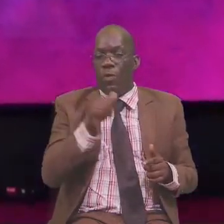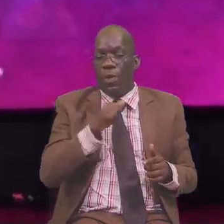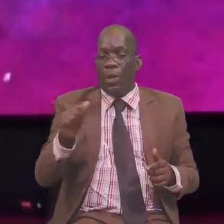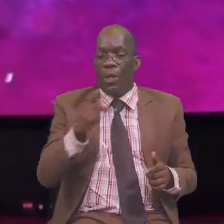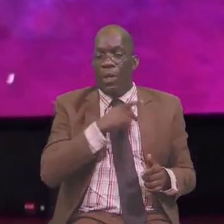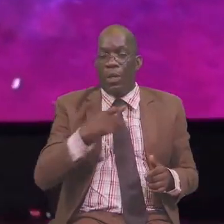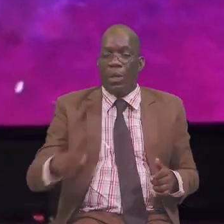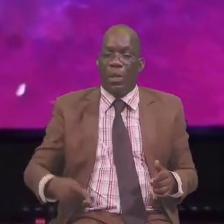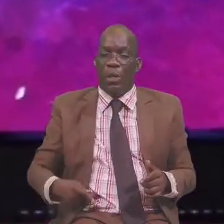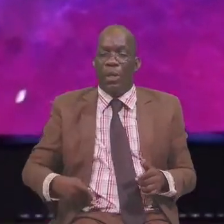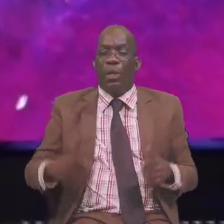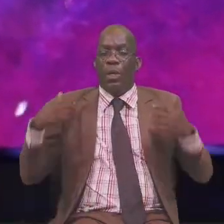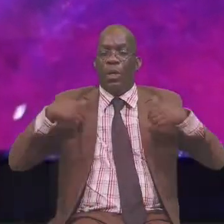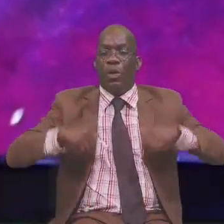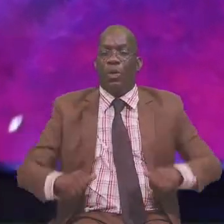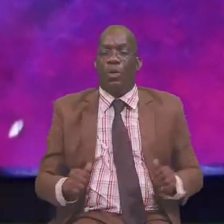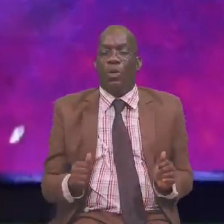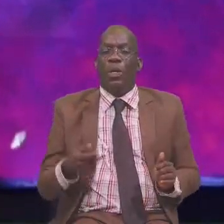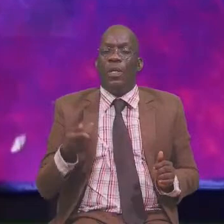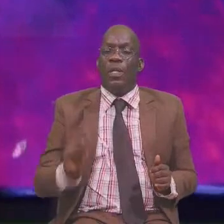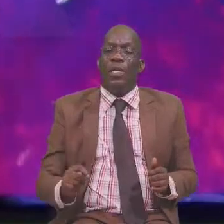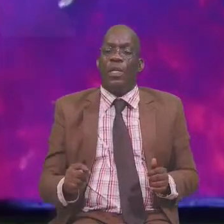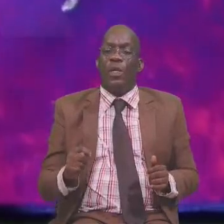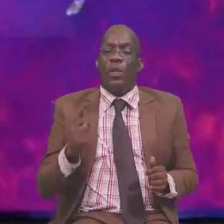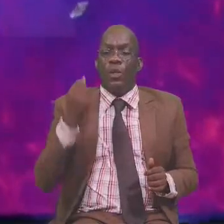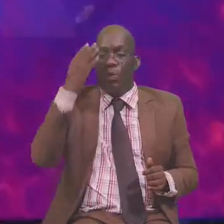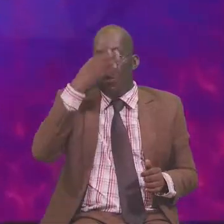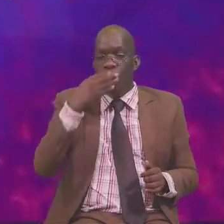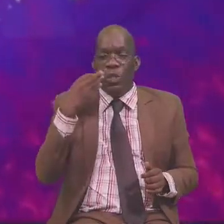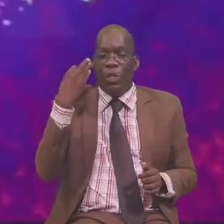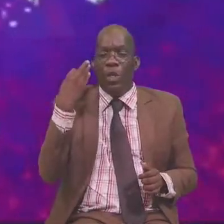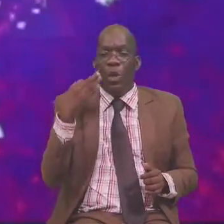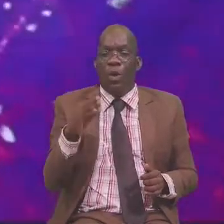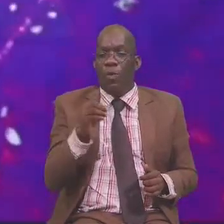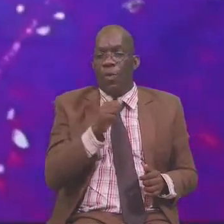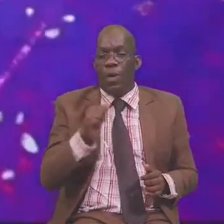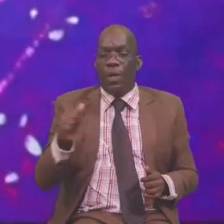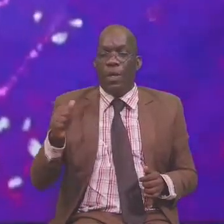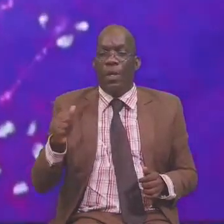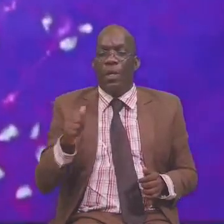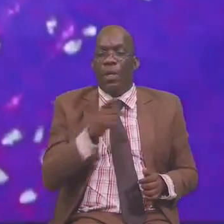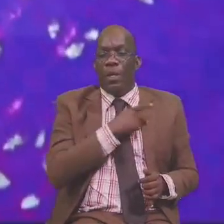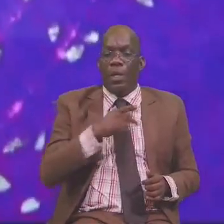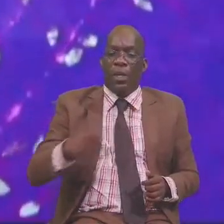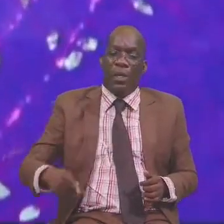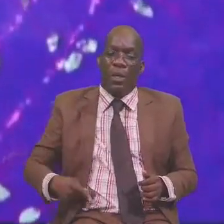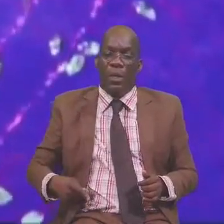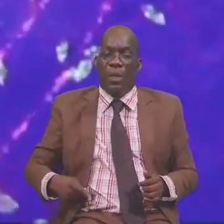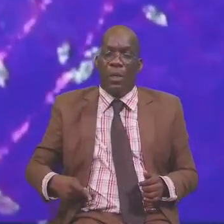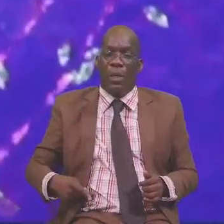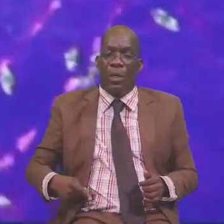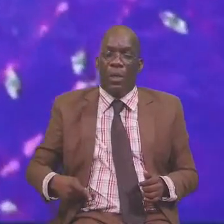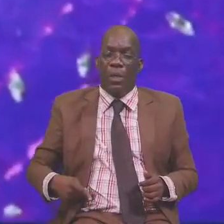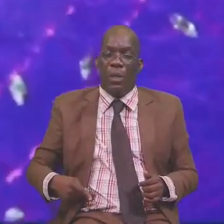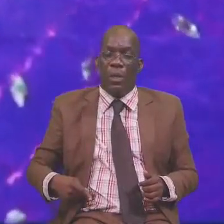The splendor of a King,